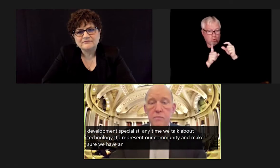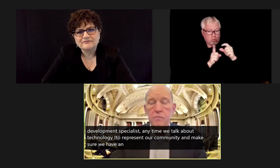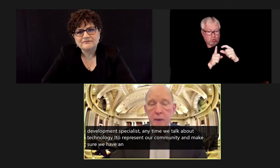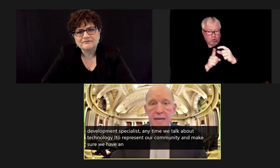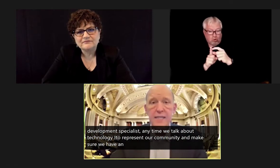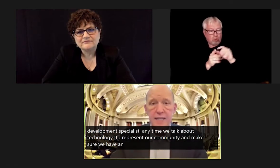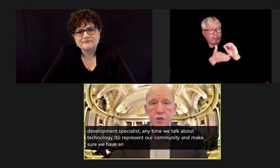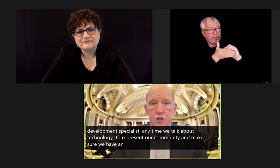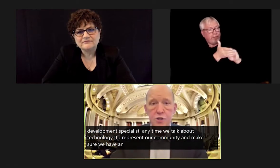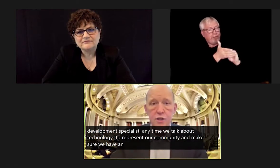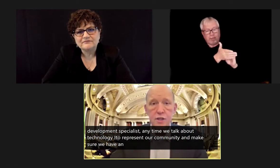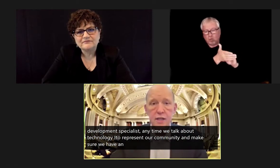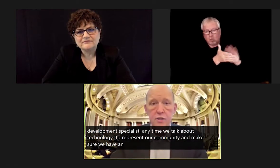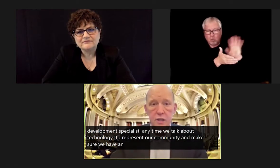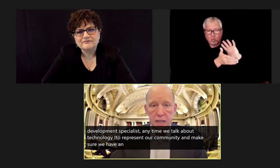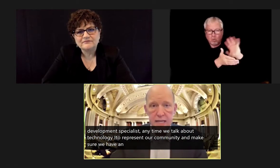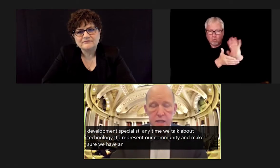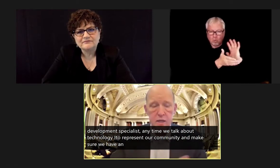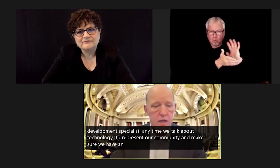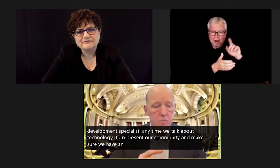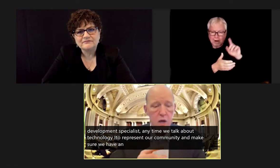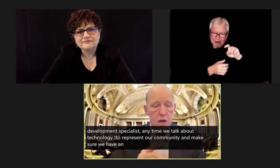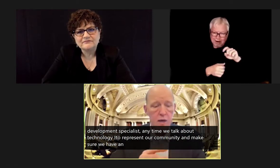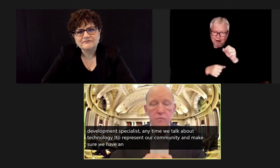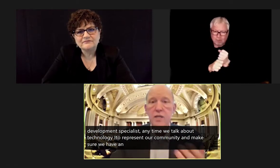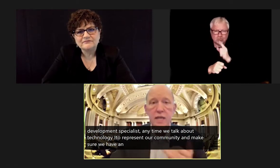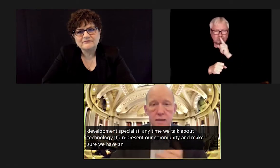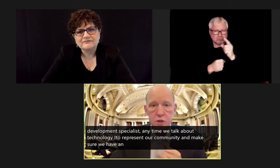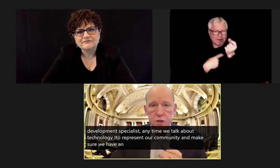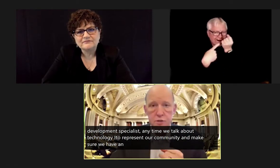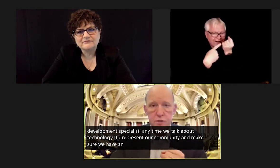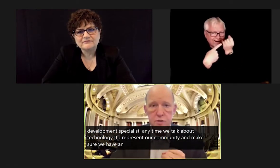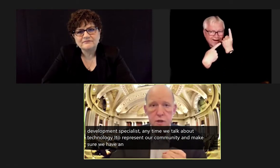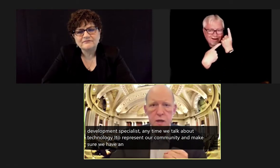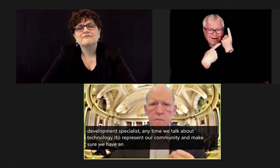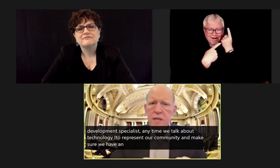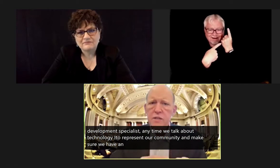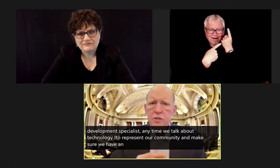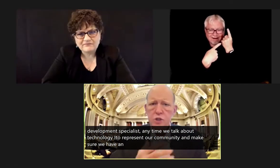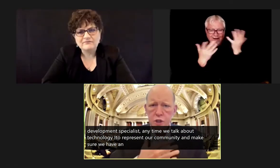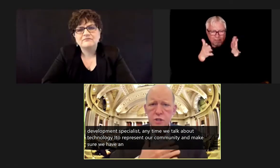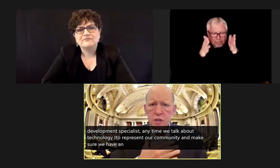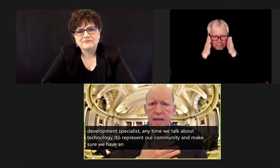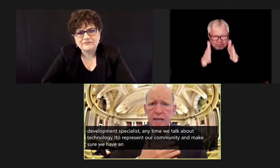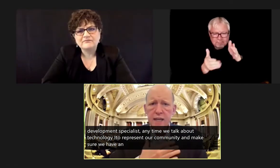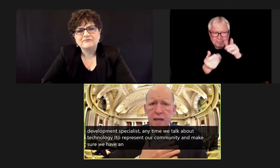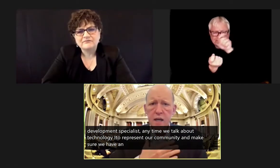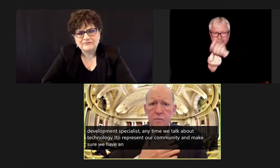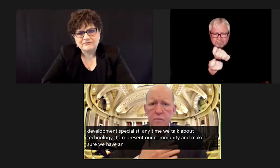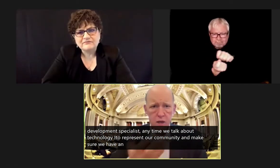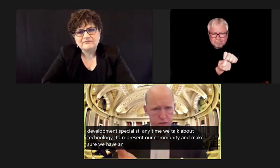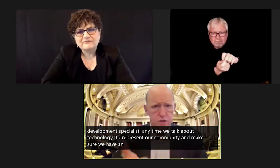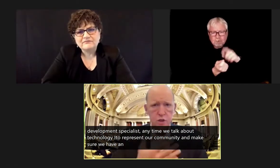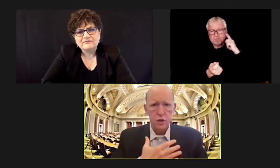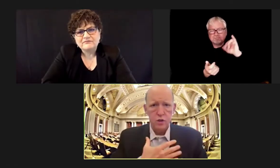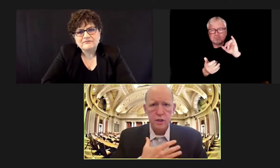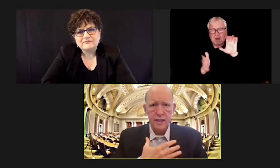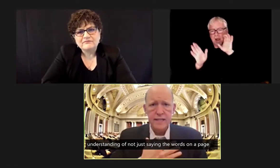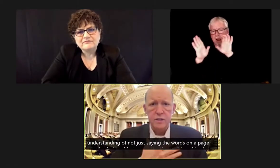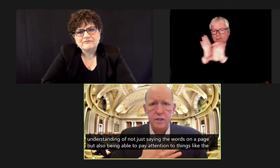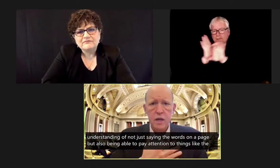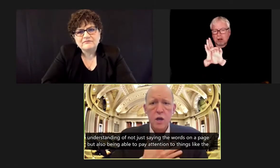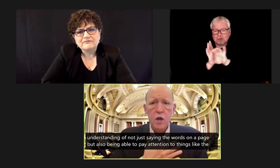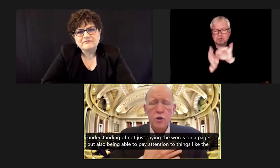being able to pay attention to things like the images. Because just like, and this is a